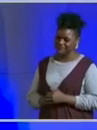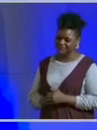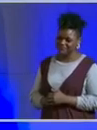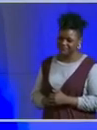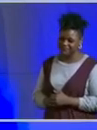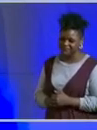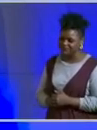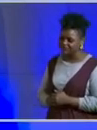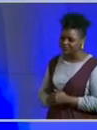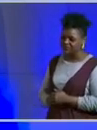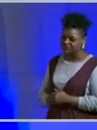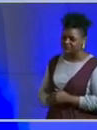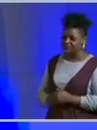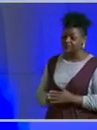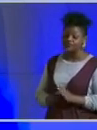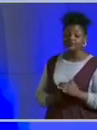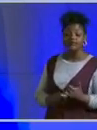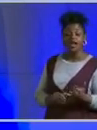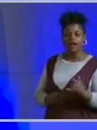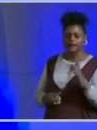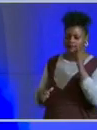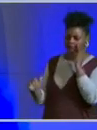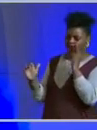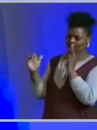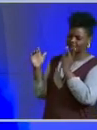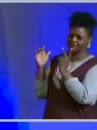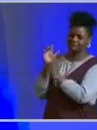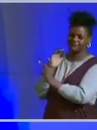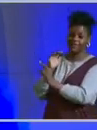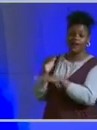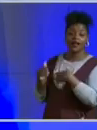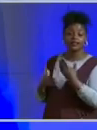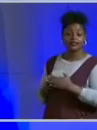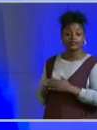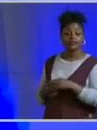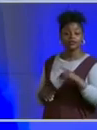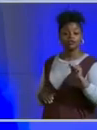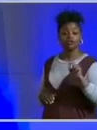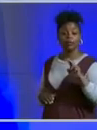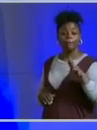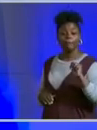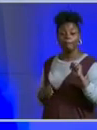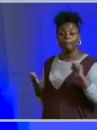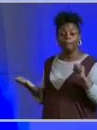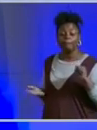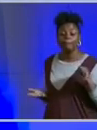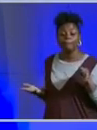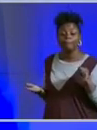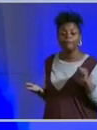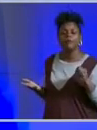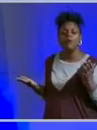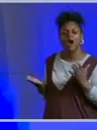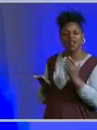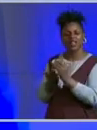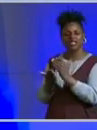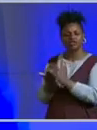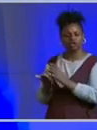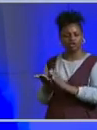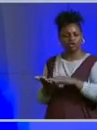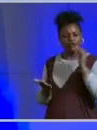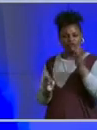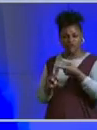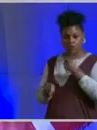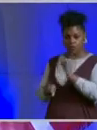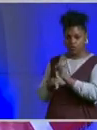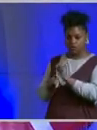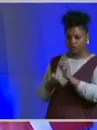So now looking forward into the next term, and if you could think about lessons learned from the work we've done,